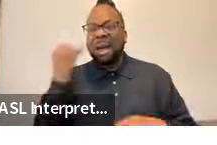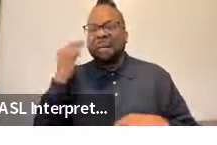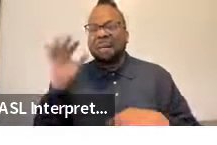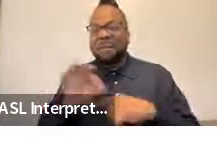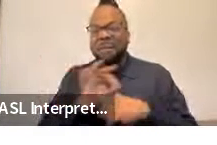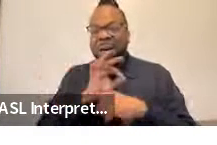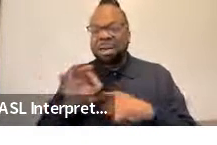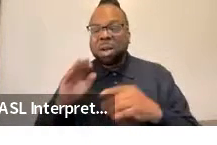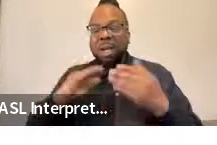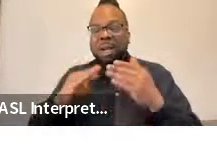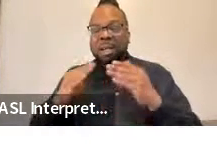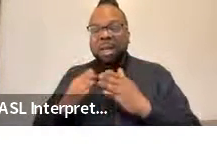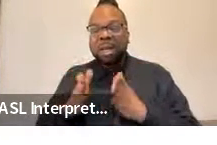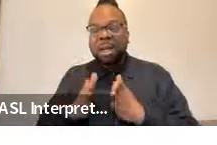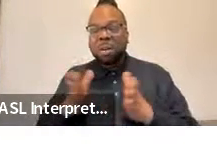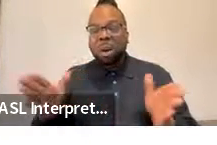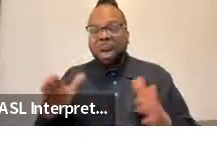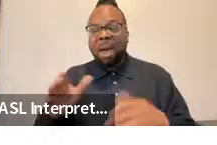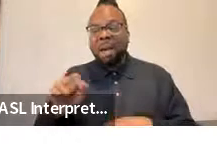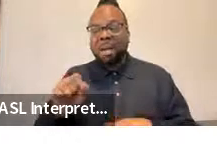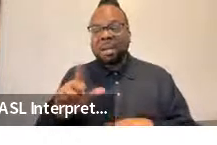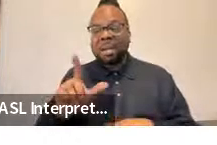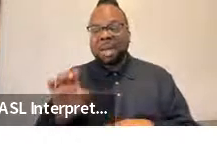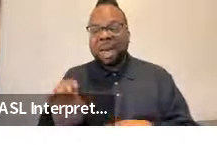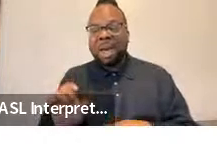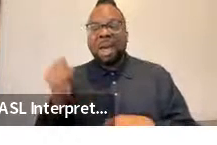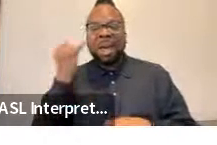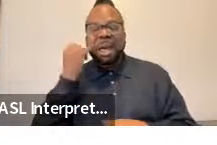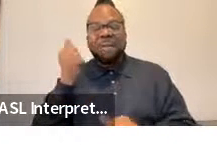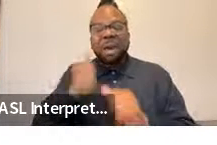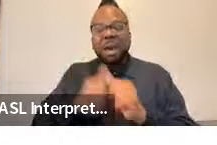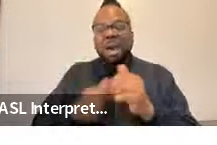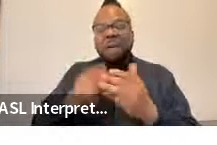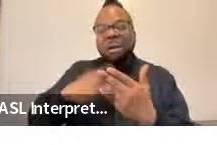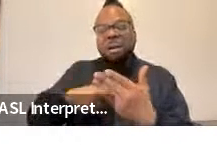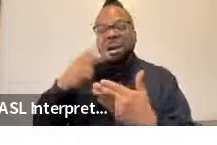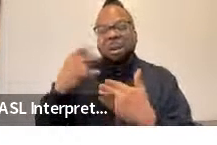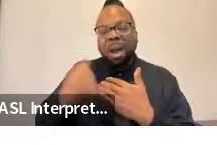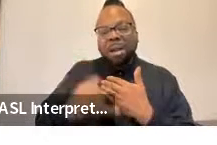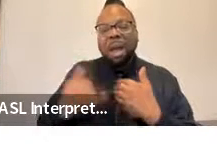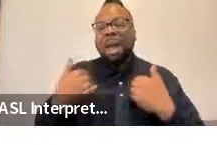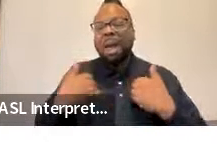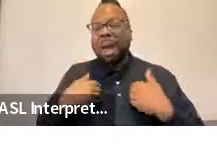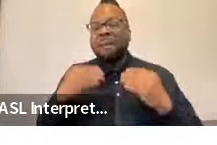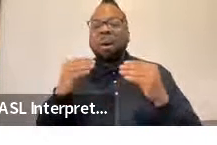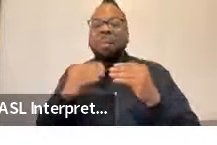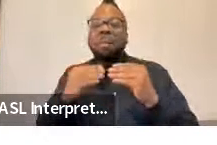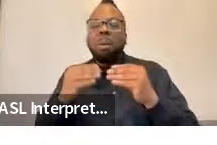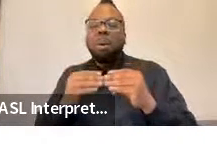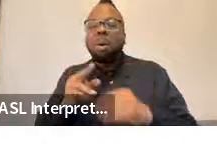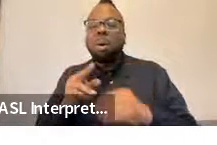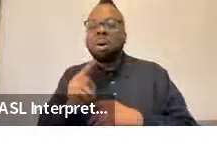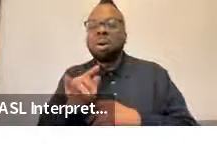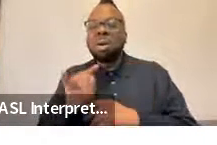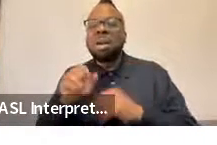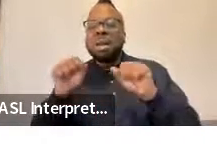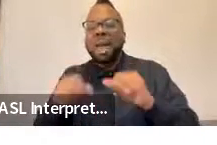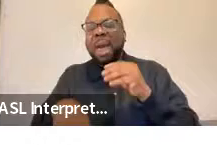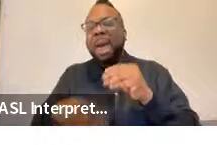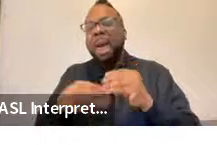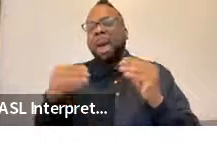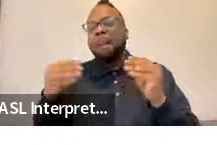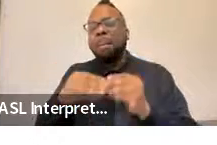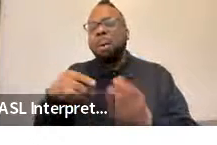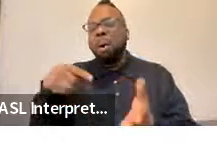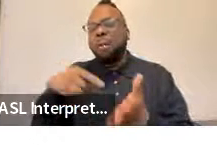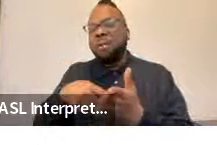citywide scale. If every project has a few more affordable units, we can add a significant amount of affordable housing, and